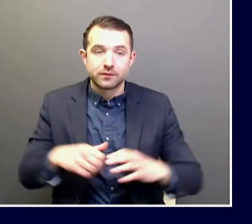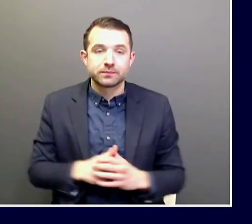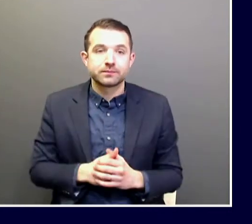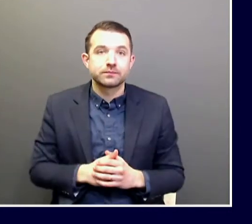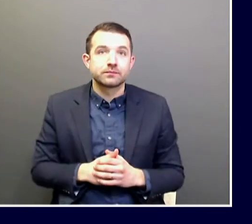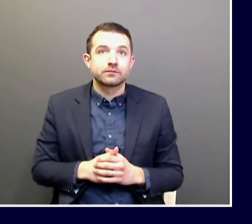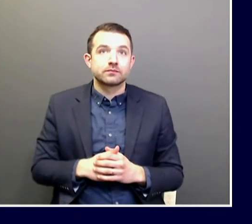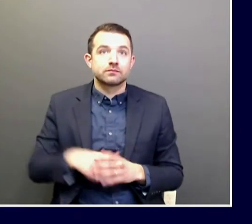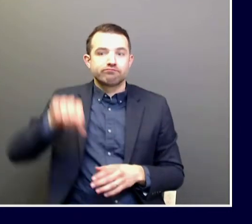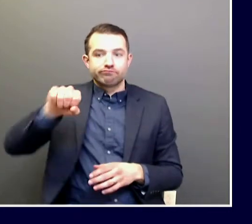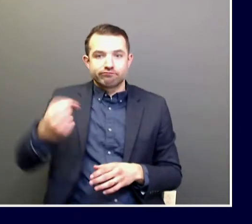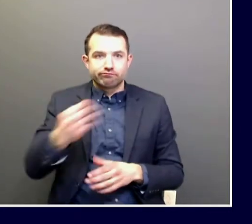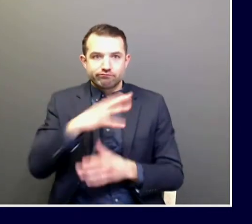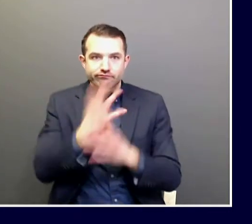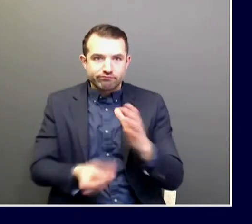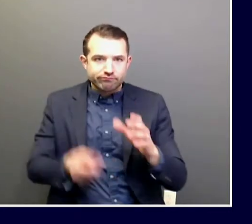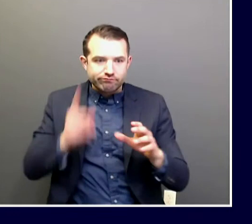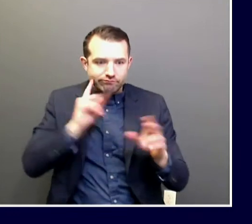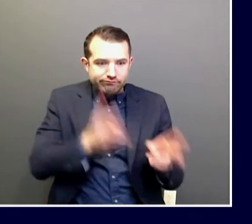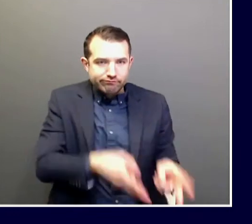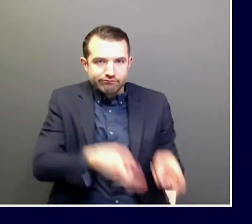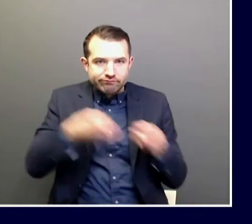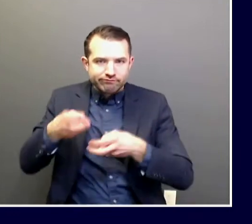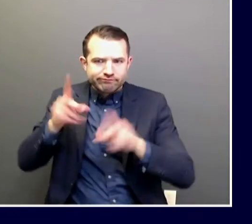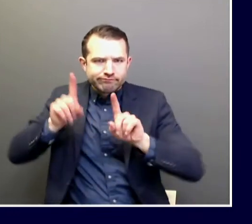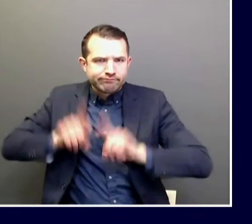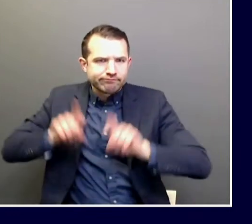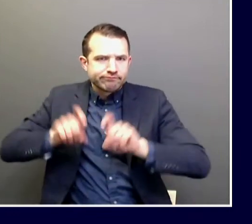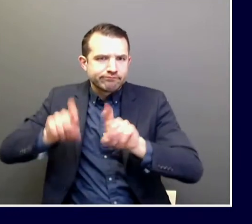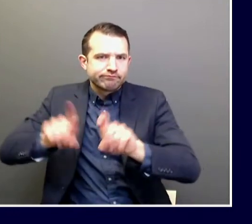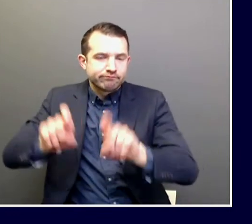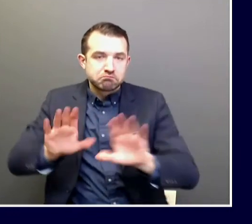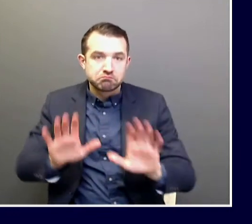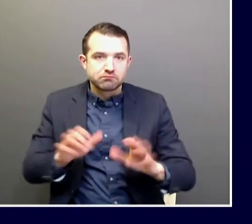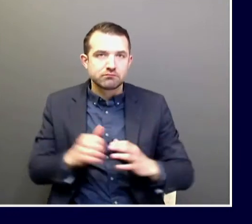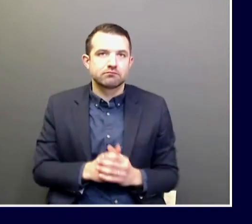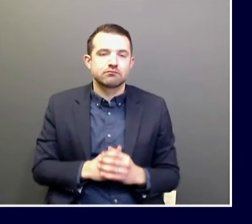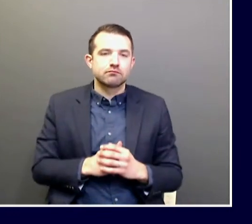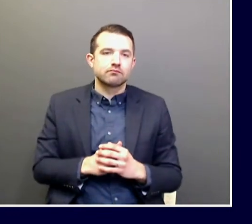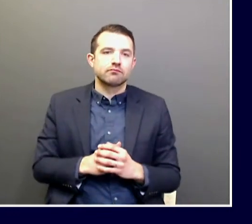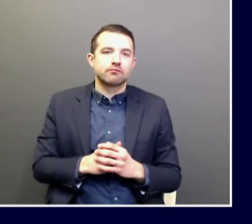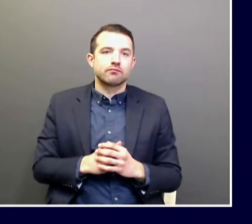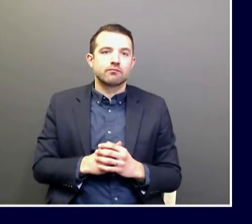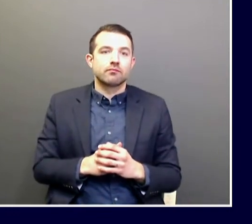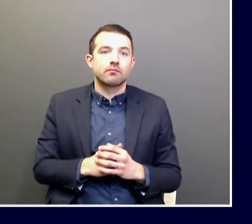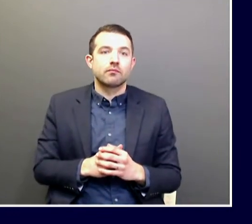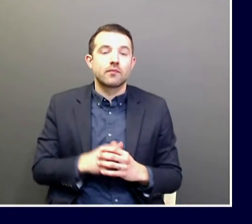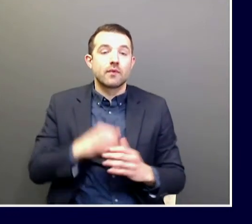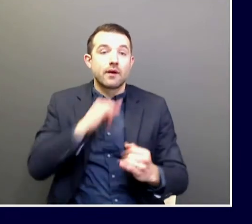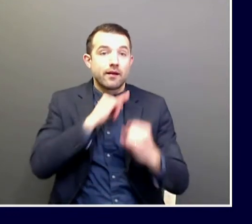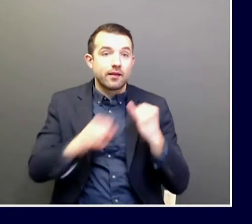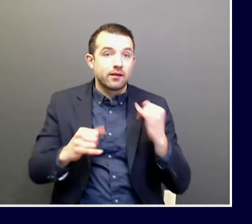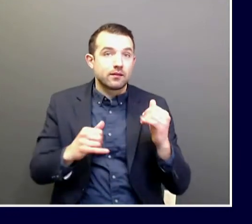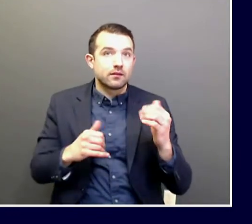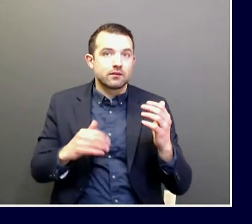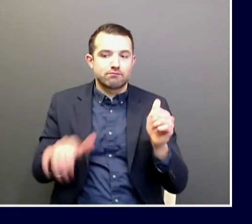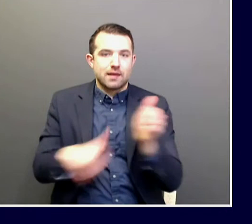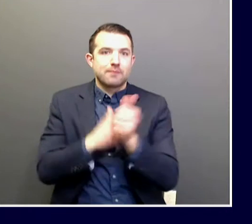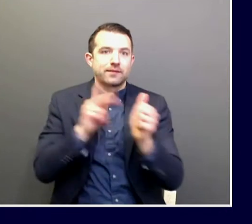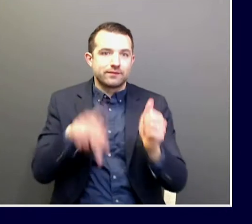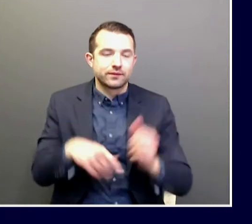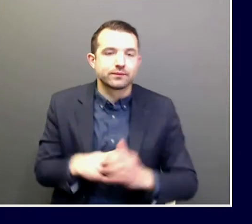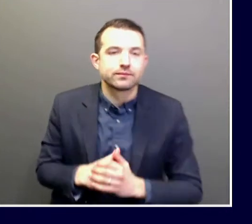screening effort. And finally, I'd like to provide an update today on where we stand with